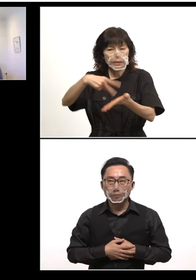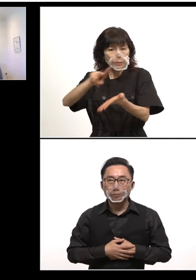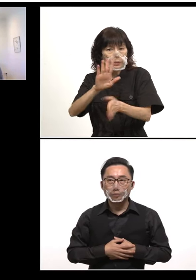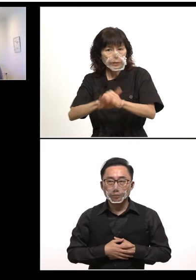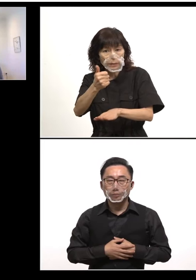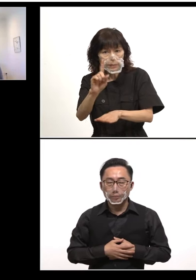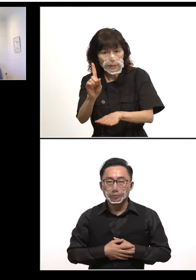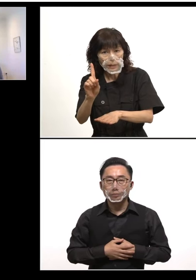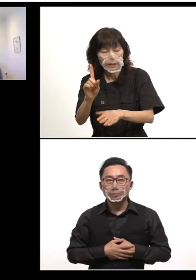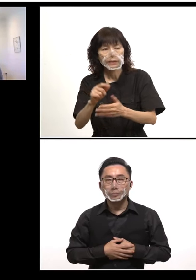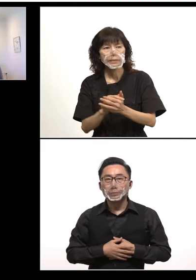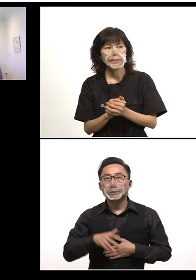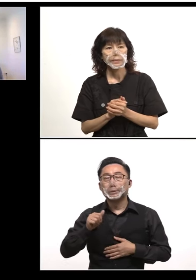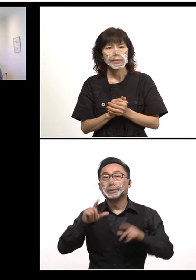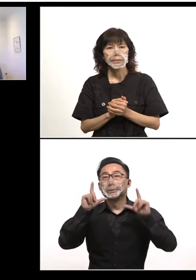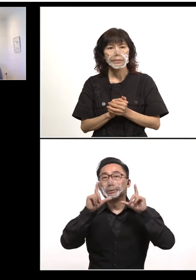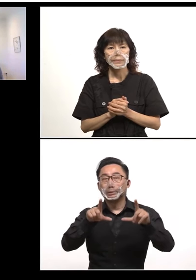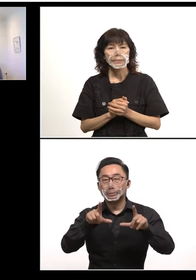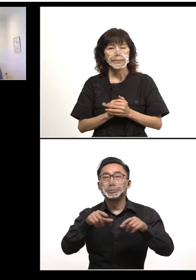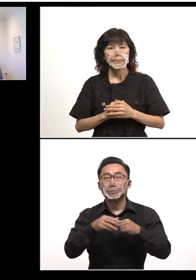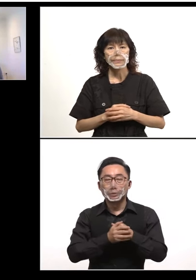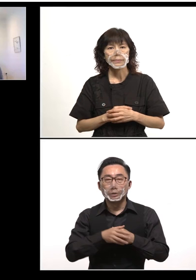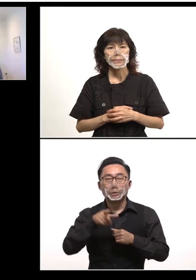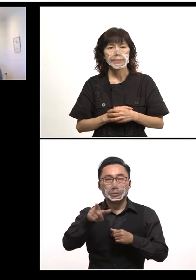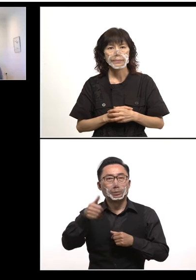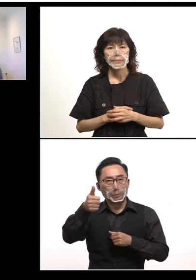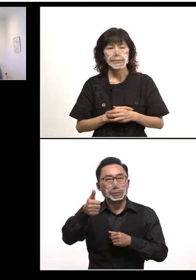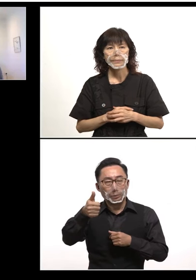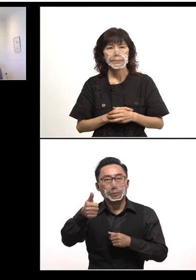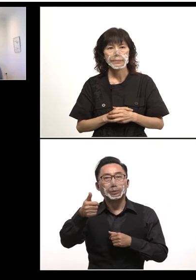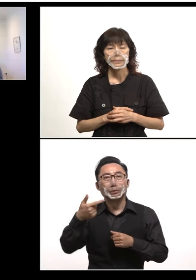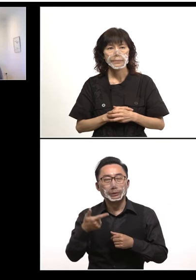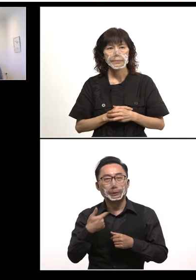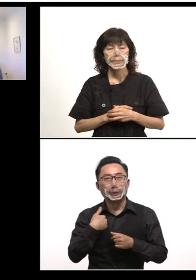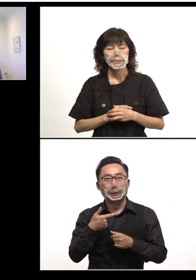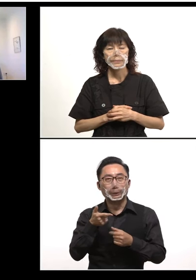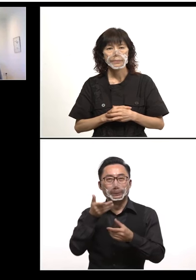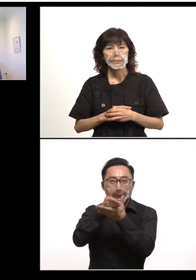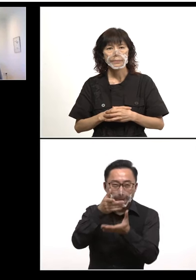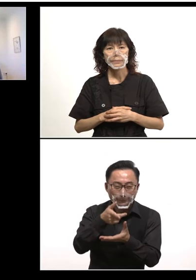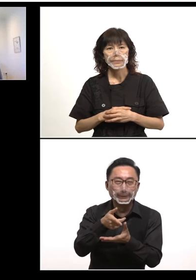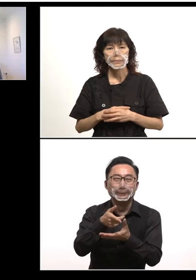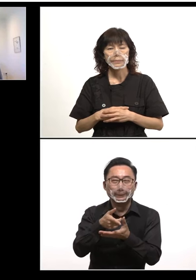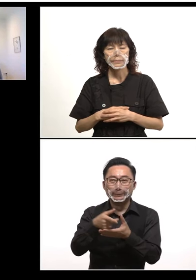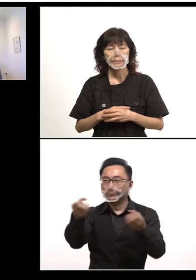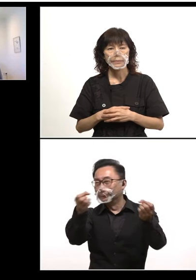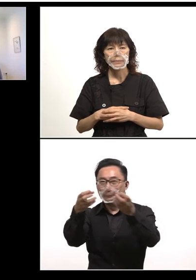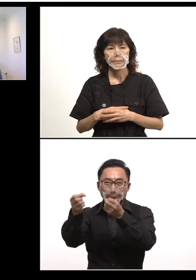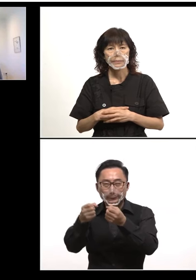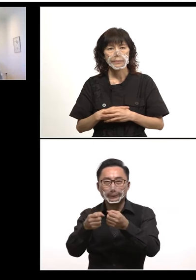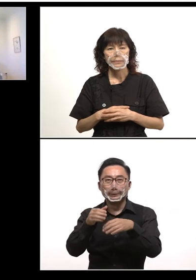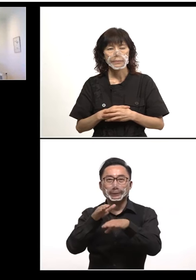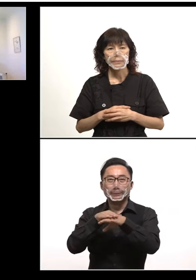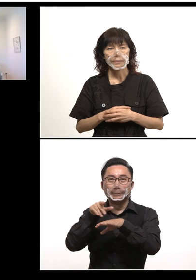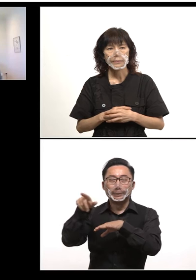That's a really good point to make straight after. I was actually going to jump in and say that I think what I'm sort of hearing from the two people who have just